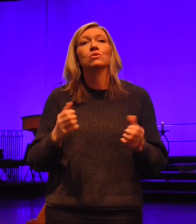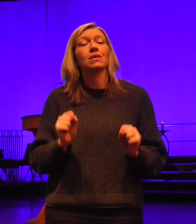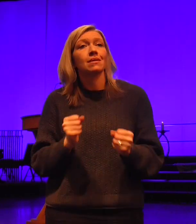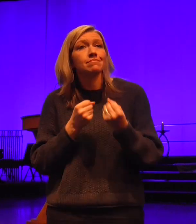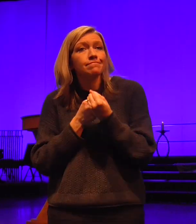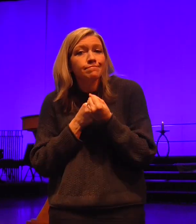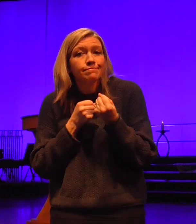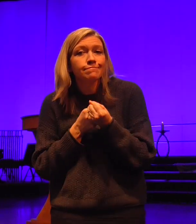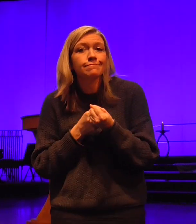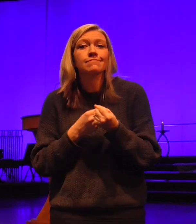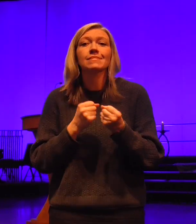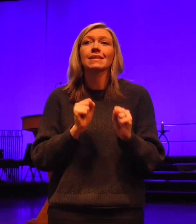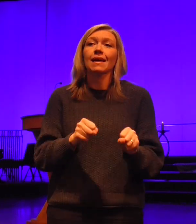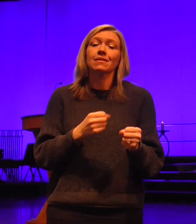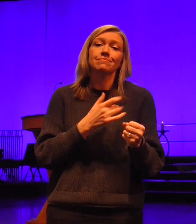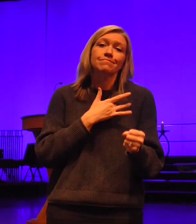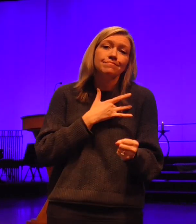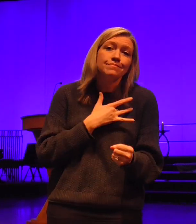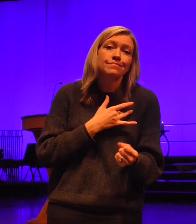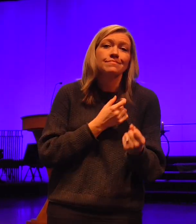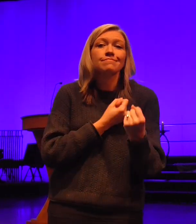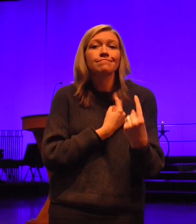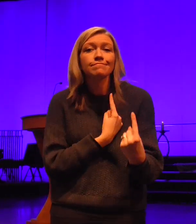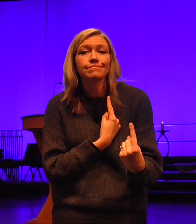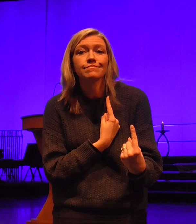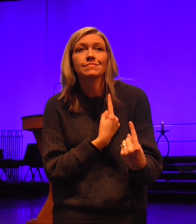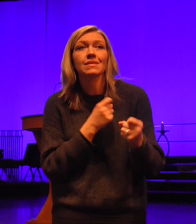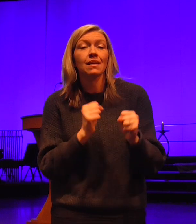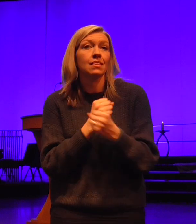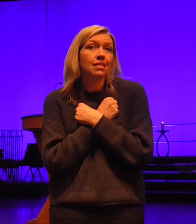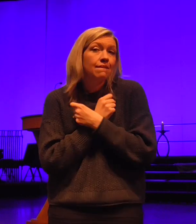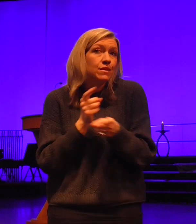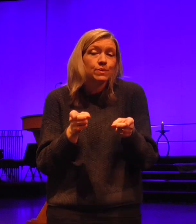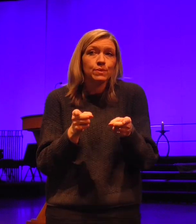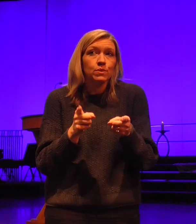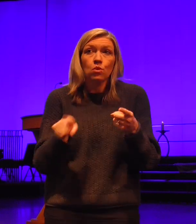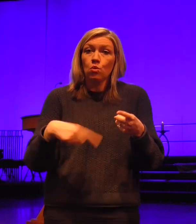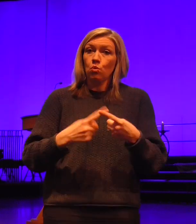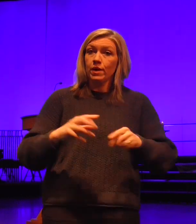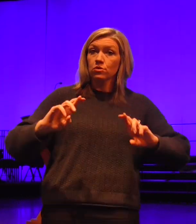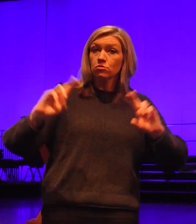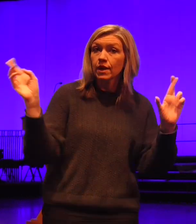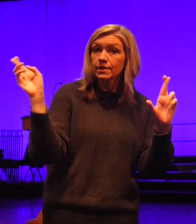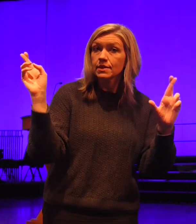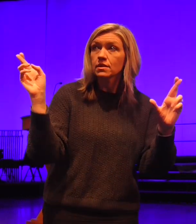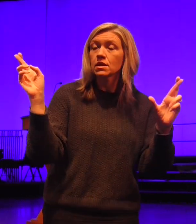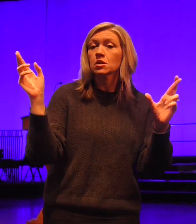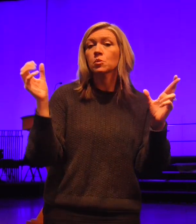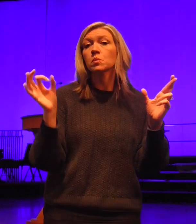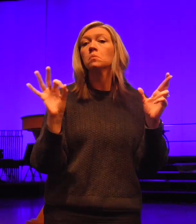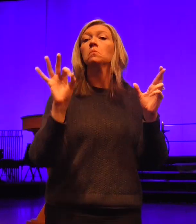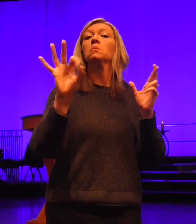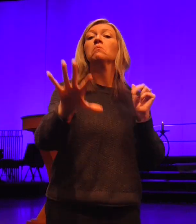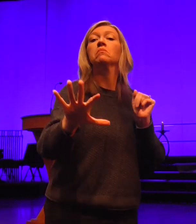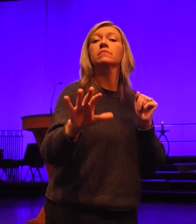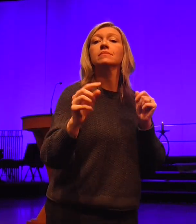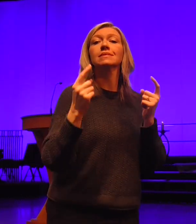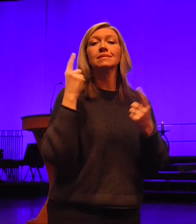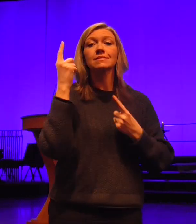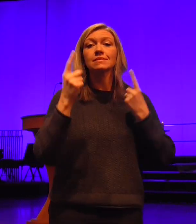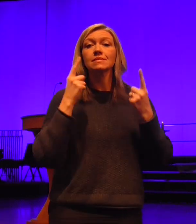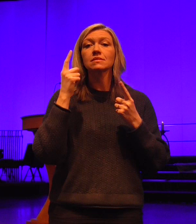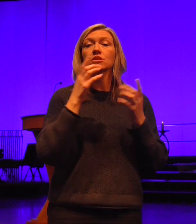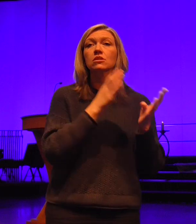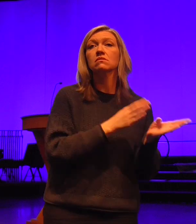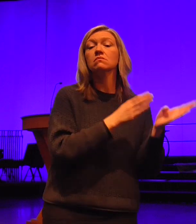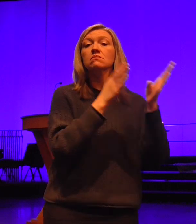compassion for you. We can love you. And when you are ready, might you consider stepping into a new kingdom